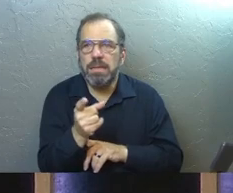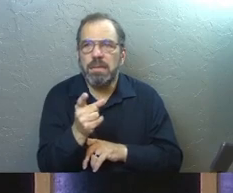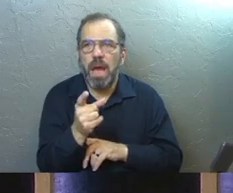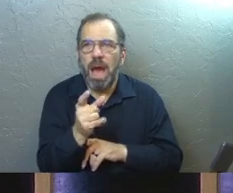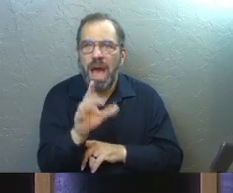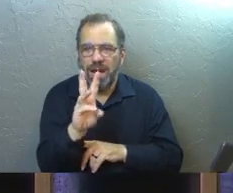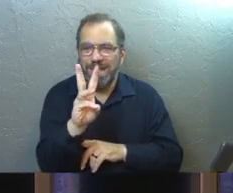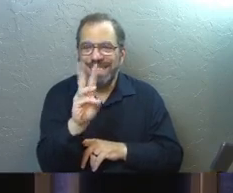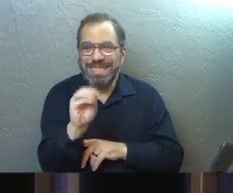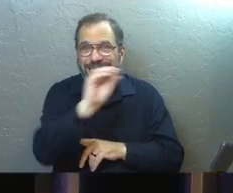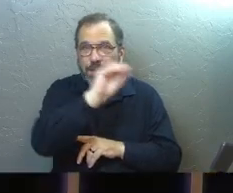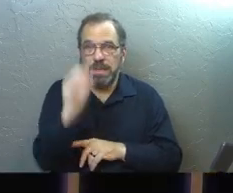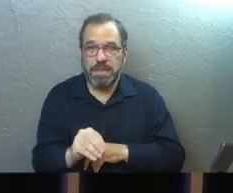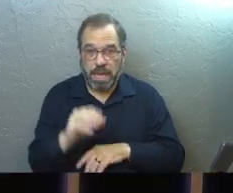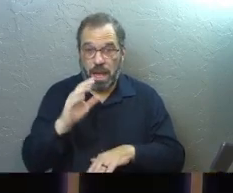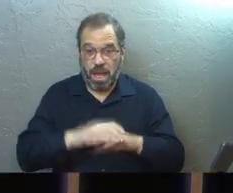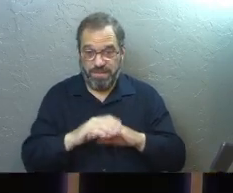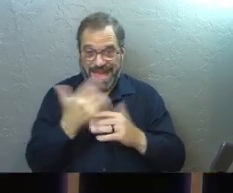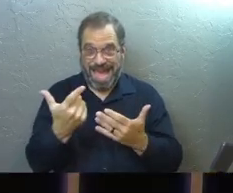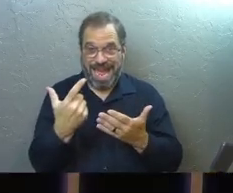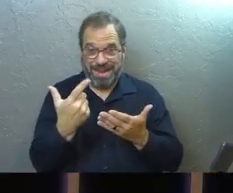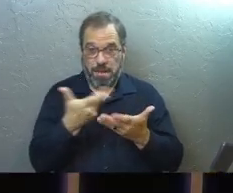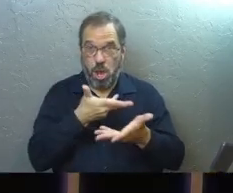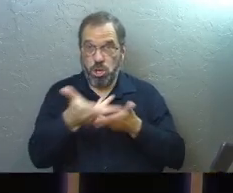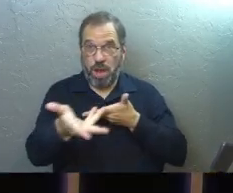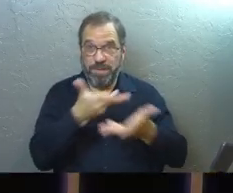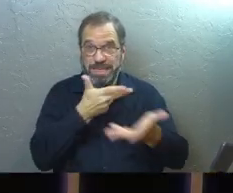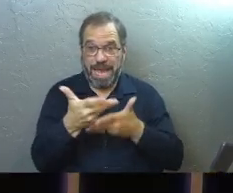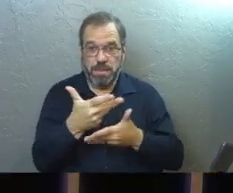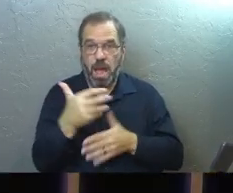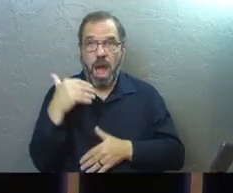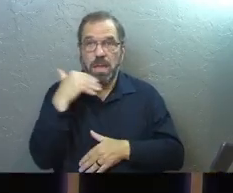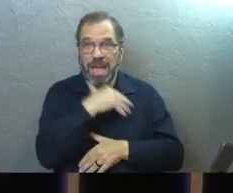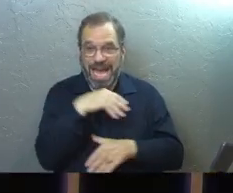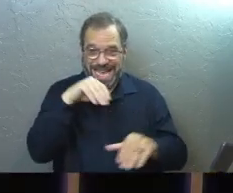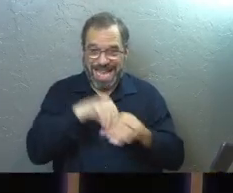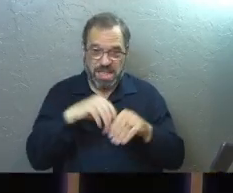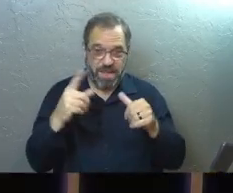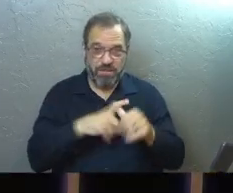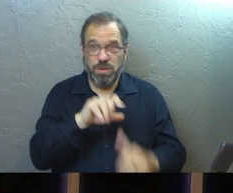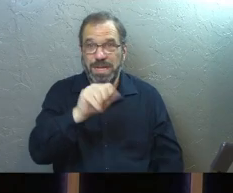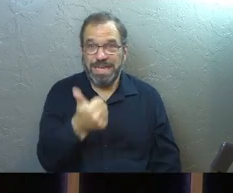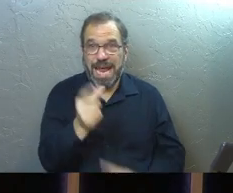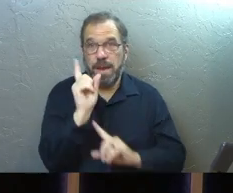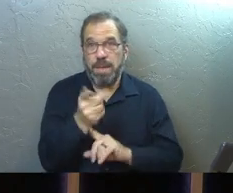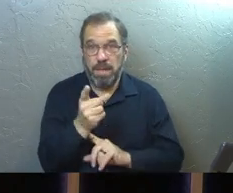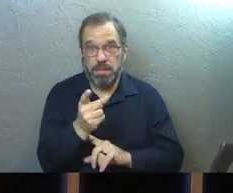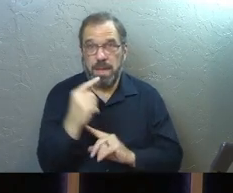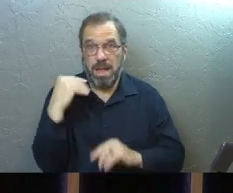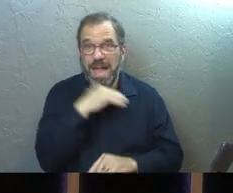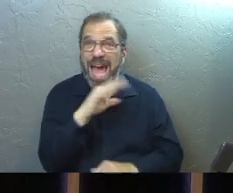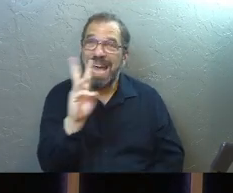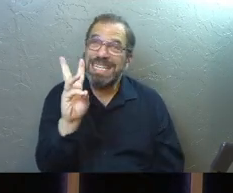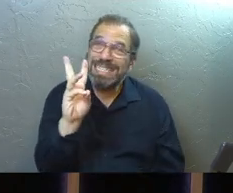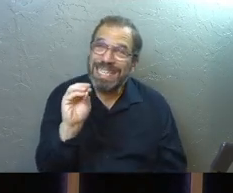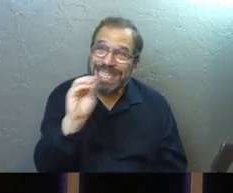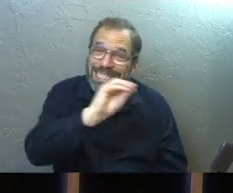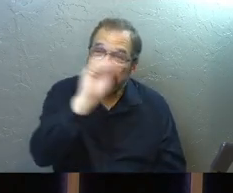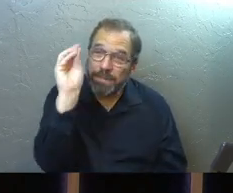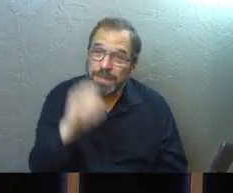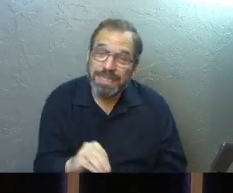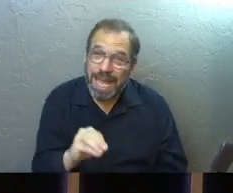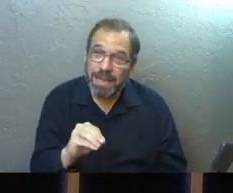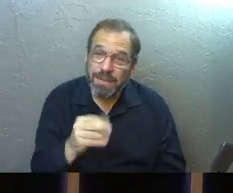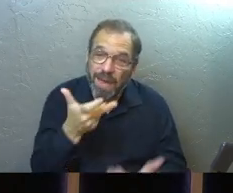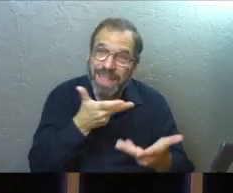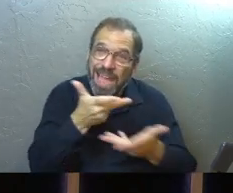of 60% of the conversations, a lie was told within the first 10 minutes. 60% of